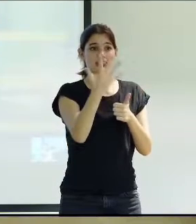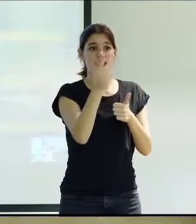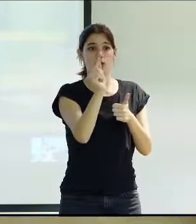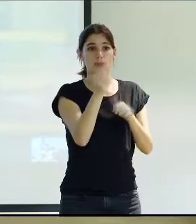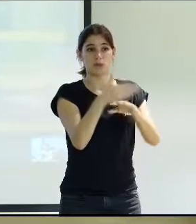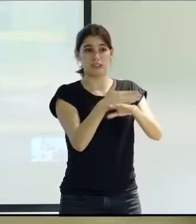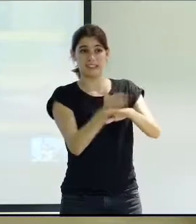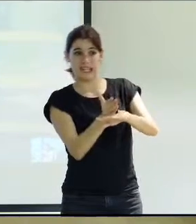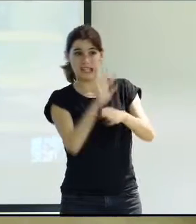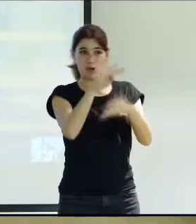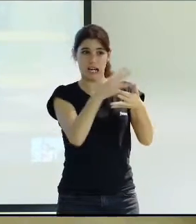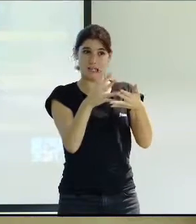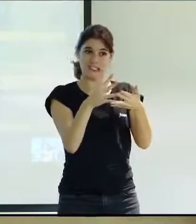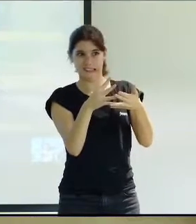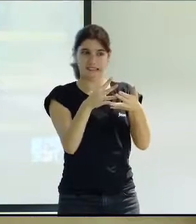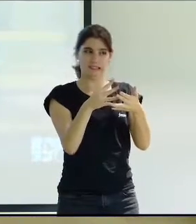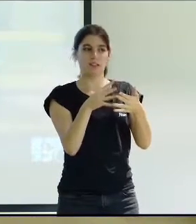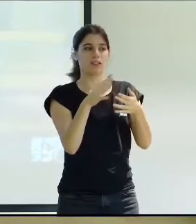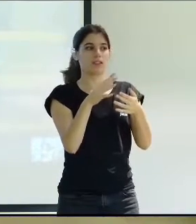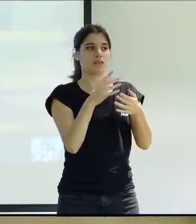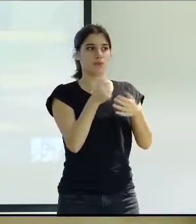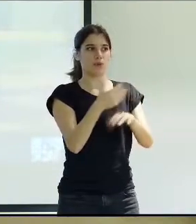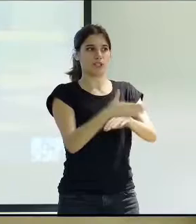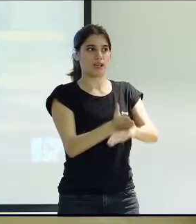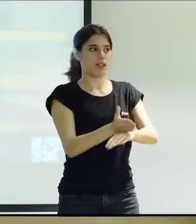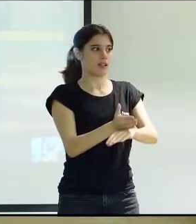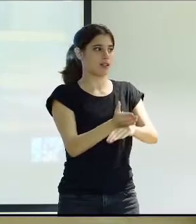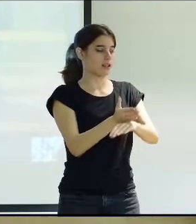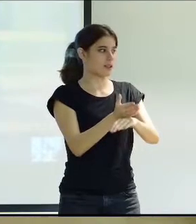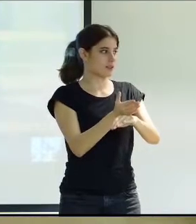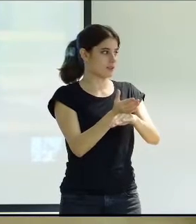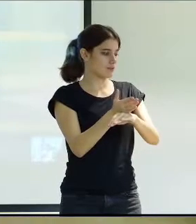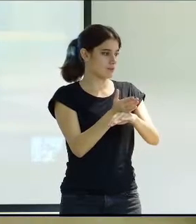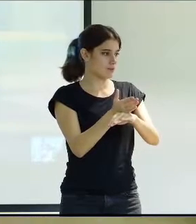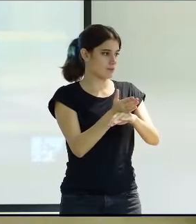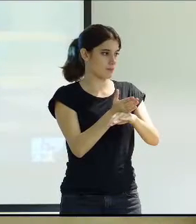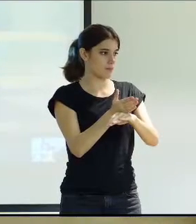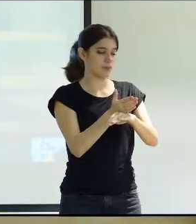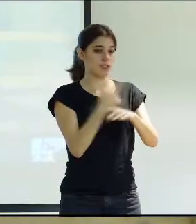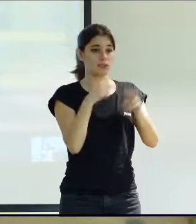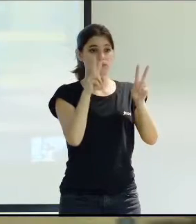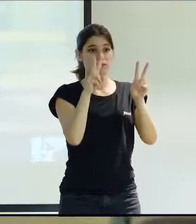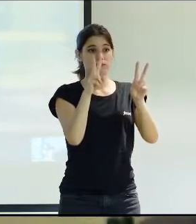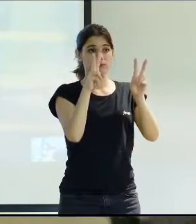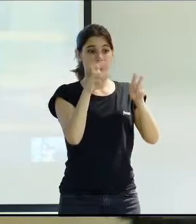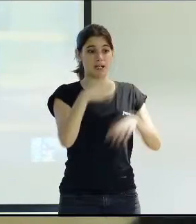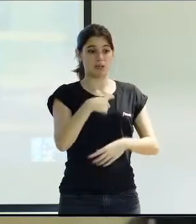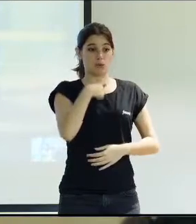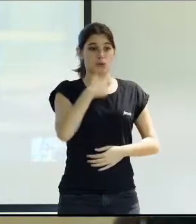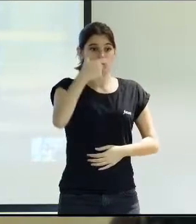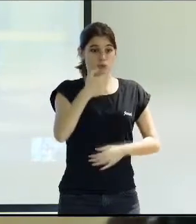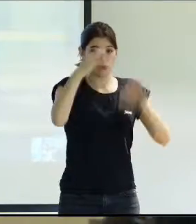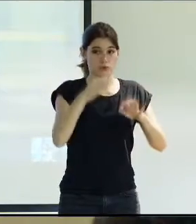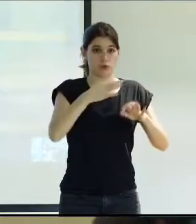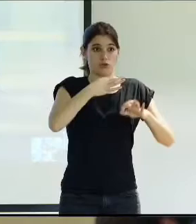101. And so we've lost a little bit of time with respect to our foreseen timetable. And so we've